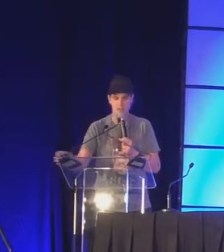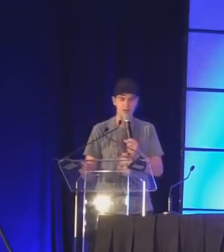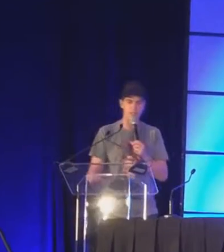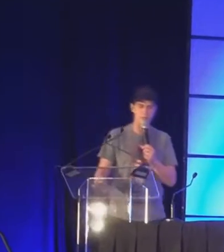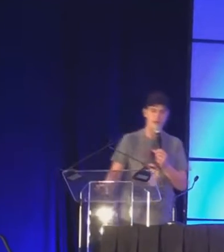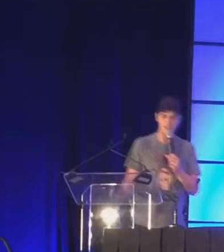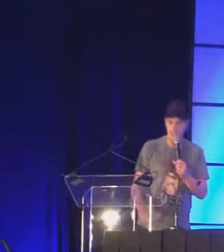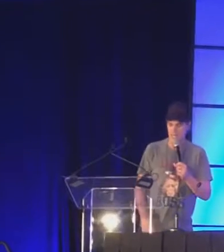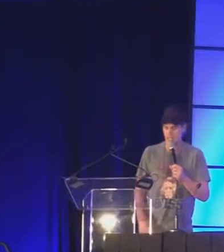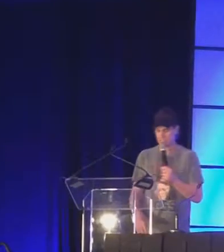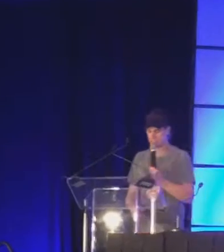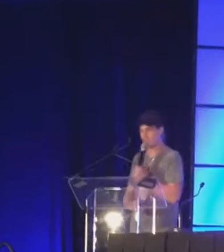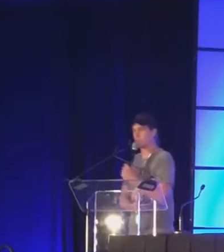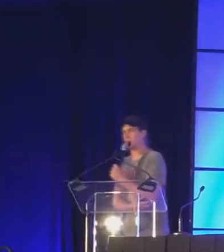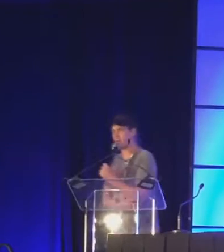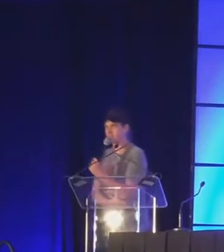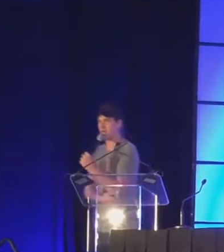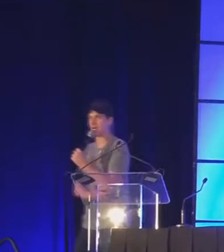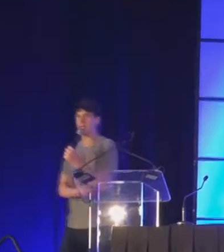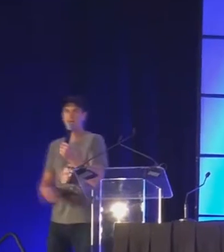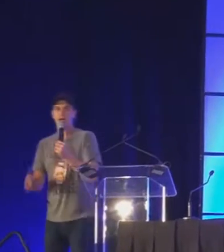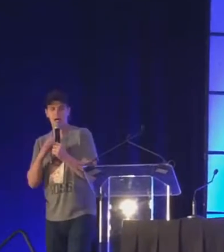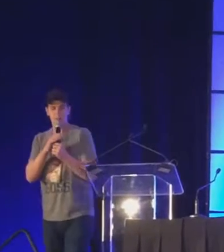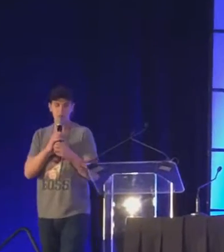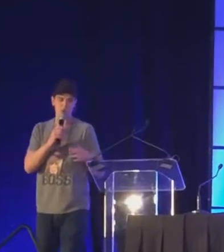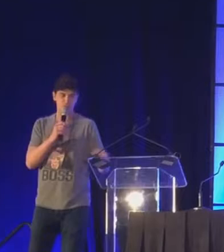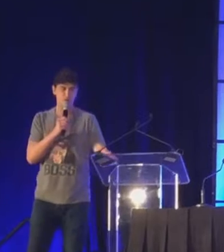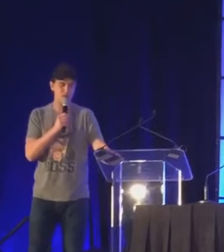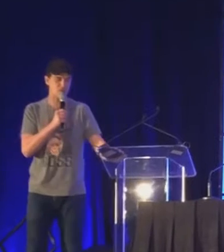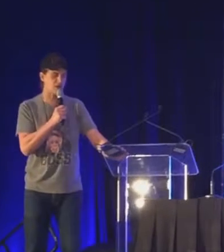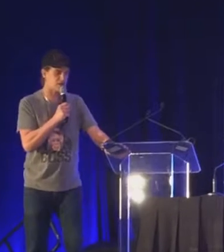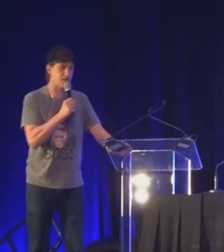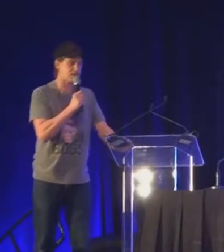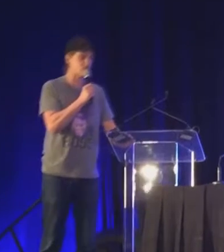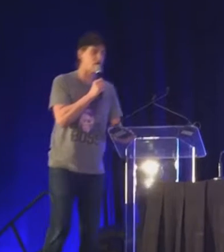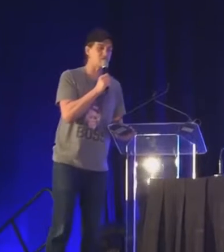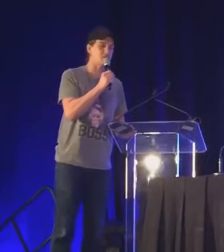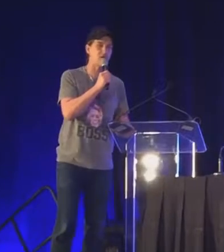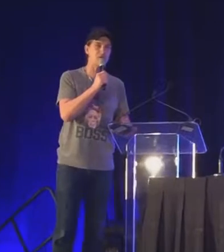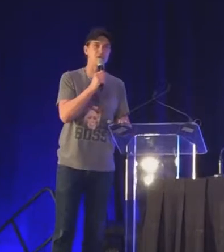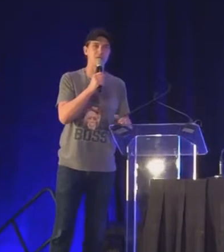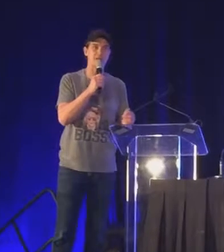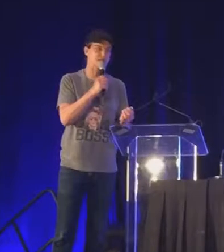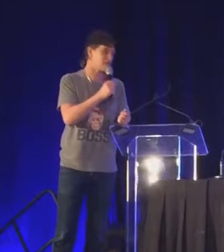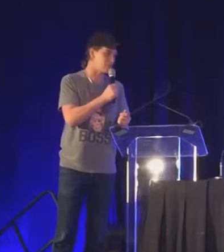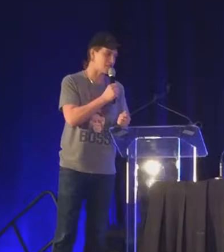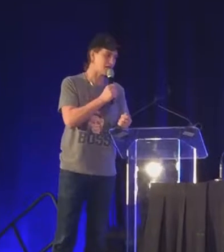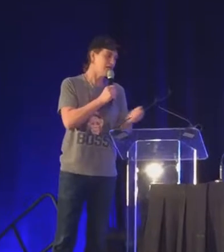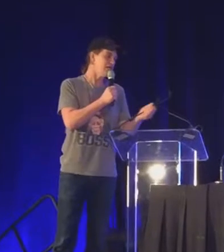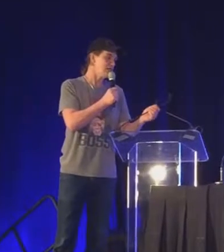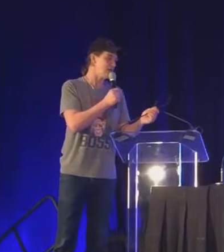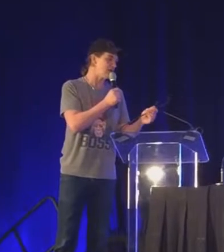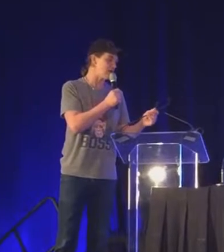I had been drinking a bunch, and she had pulled me aside out in front of my trailer and talked to me for like 30 minutes, telling